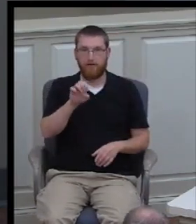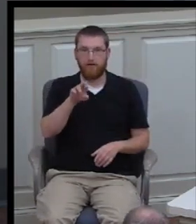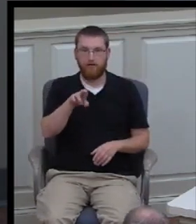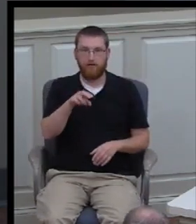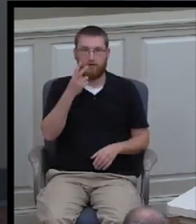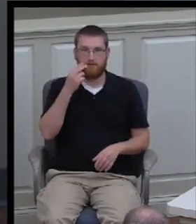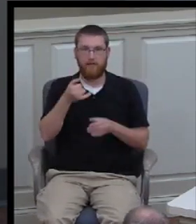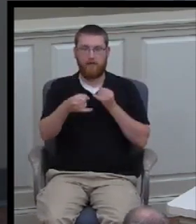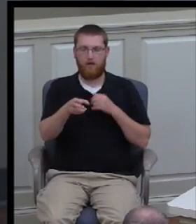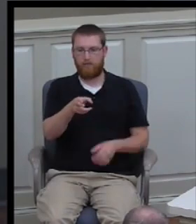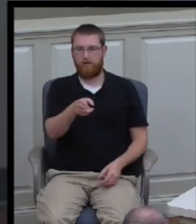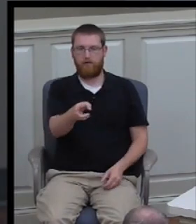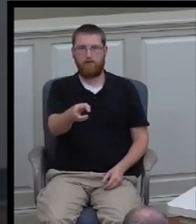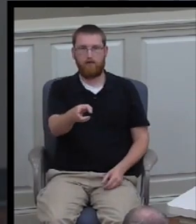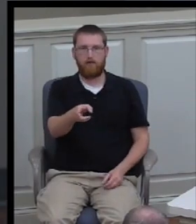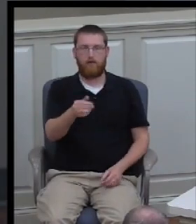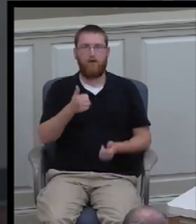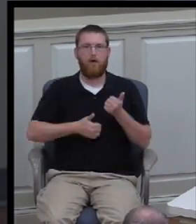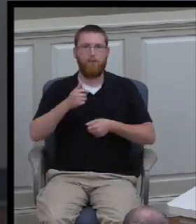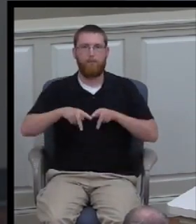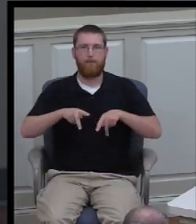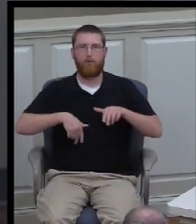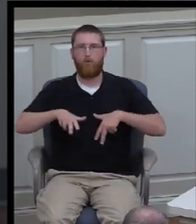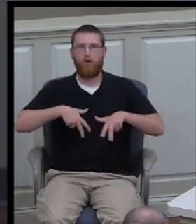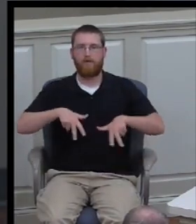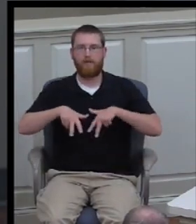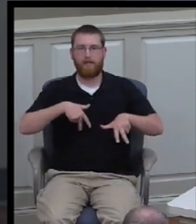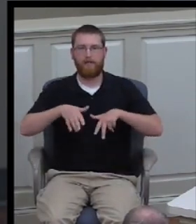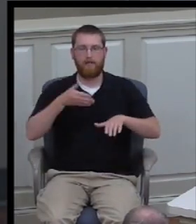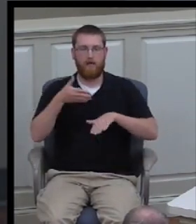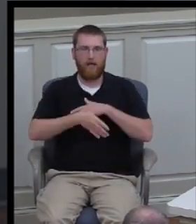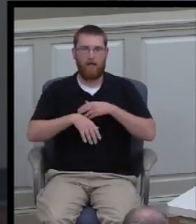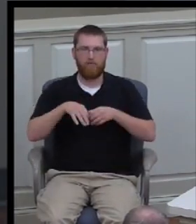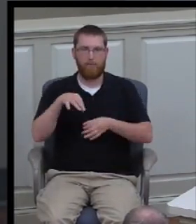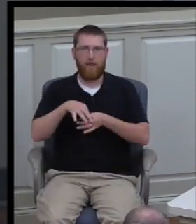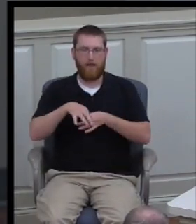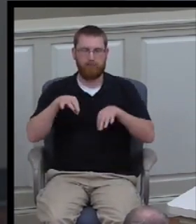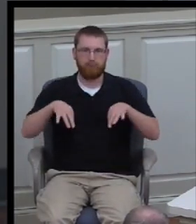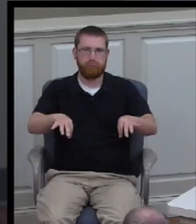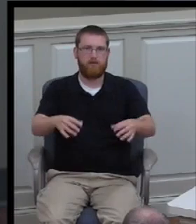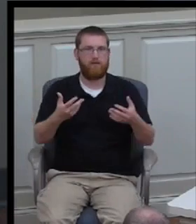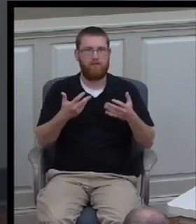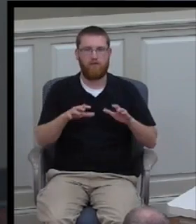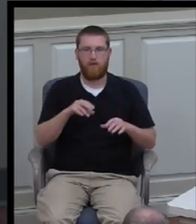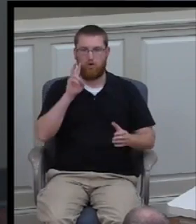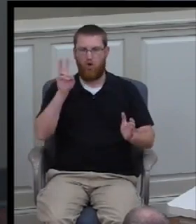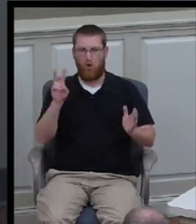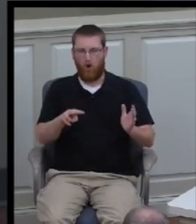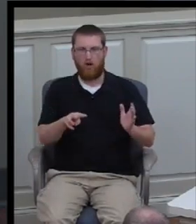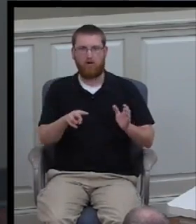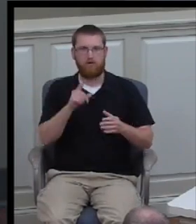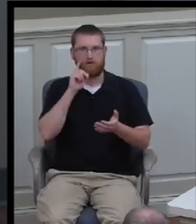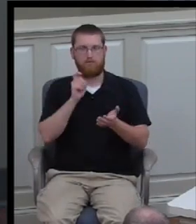the line pretty quick. Most people walking down through there after the plantings are back in place and stuff, they'll have to be looking for it to see,